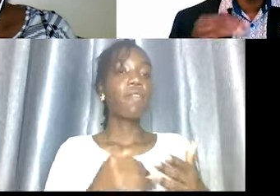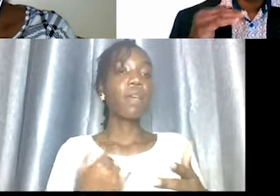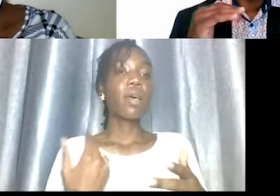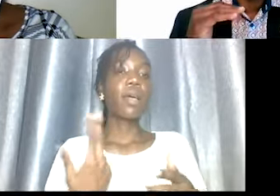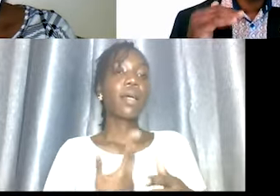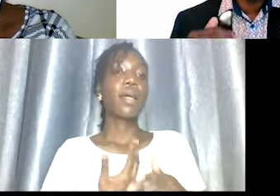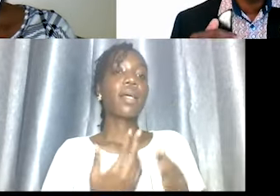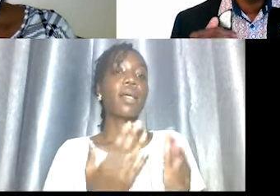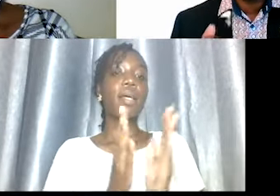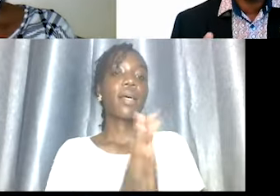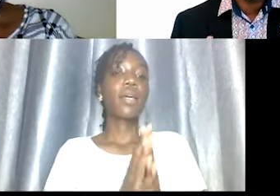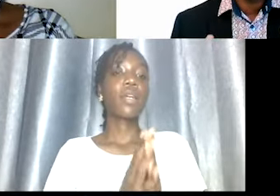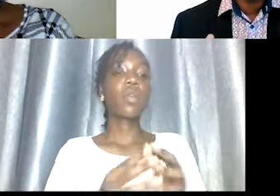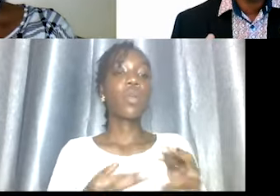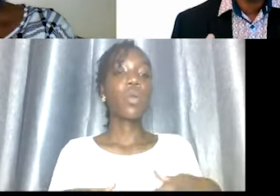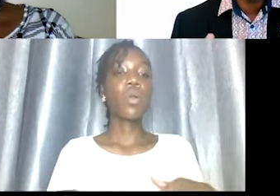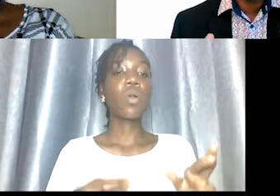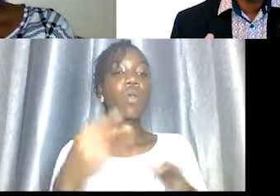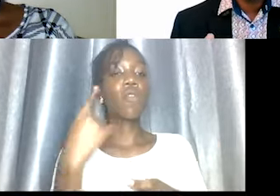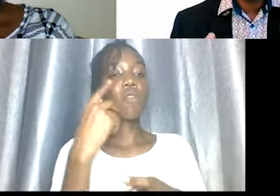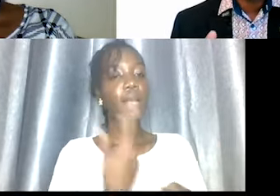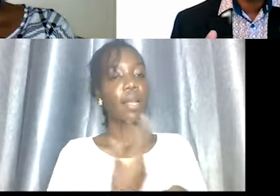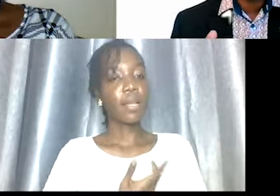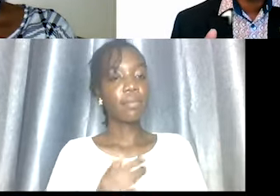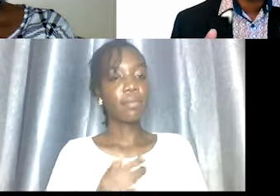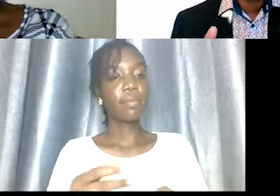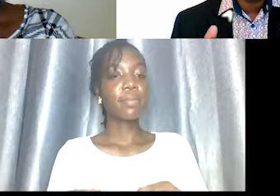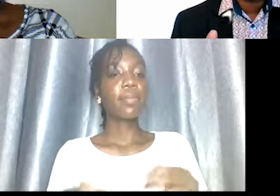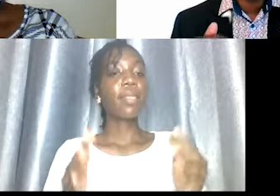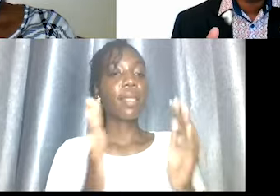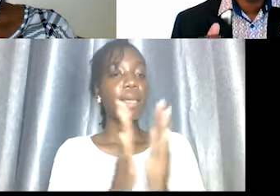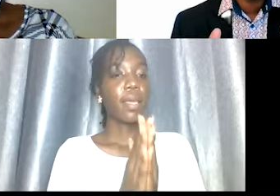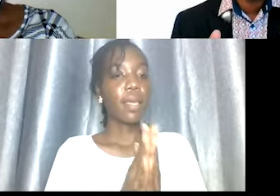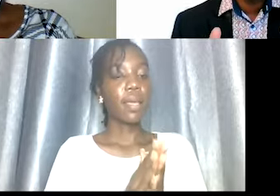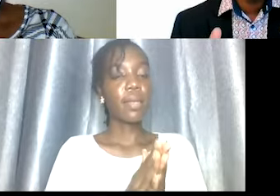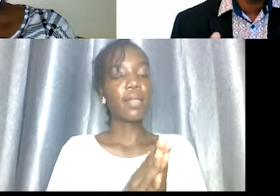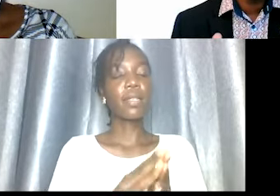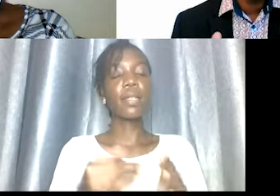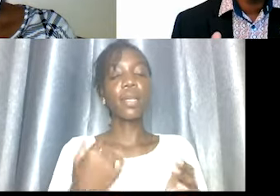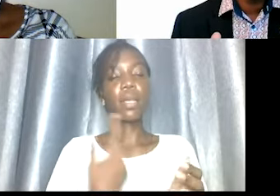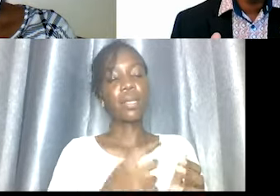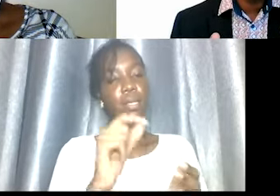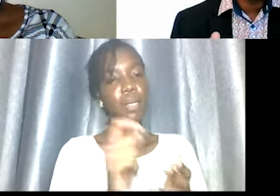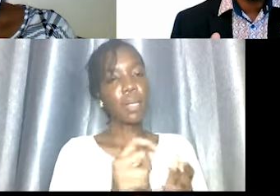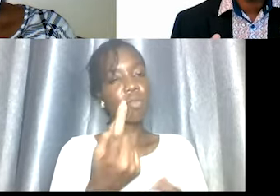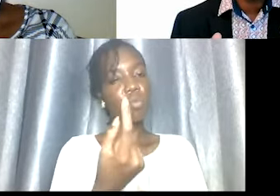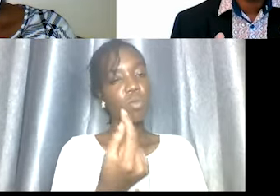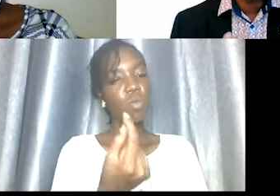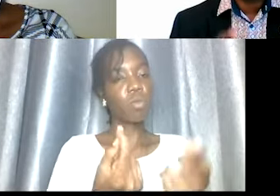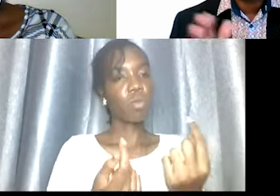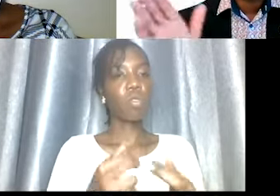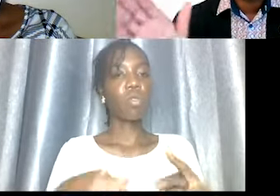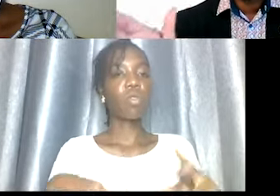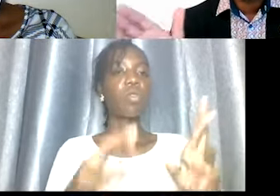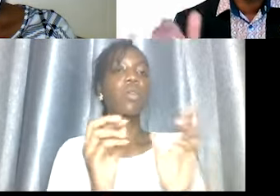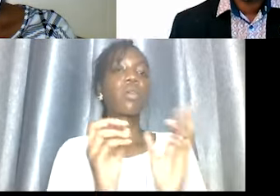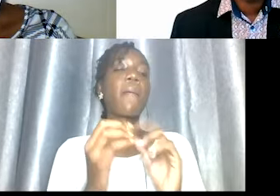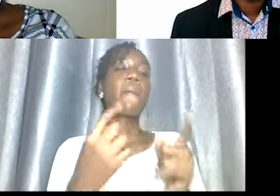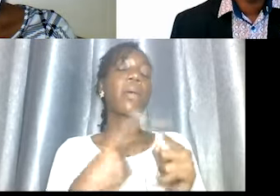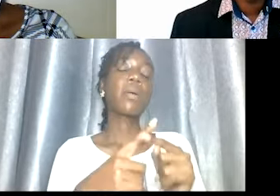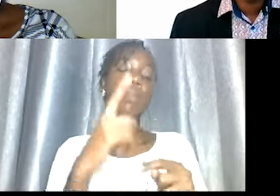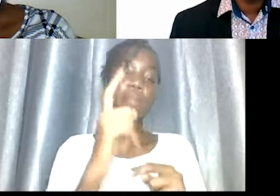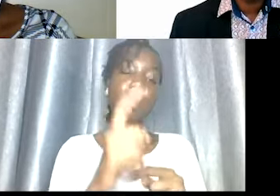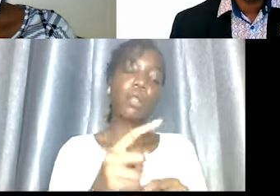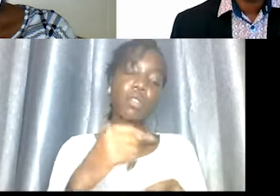roads that would have been paved for us. Let's not just ride those smooth roads, but let's go off the beaten